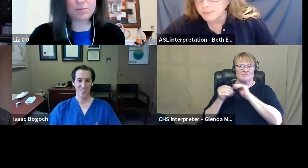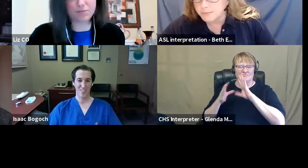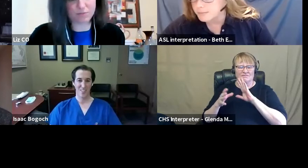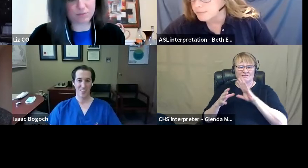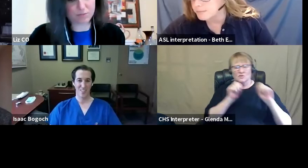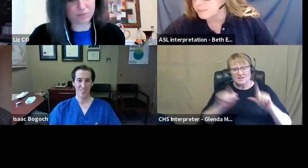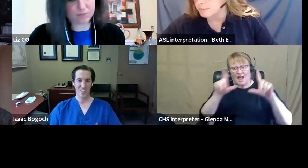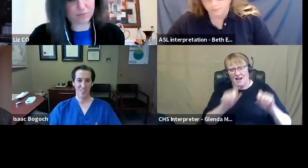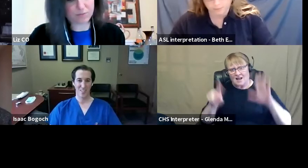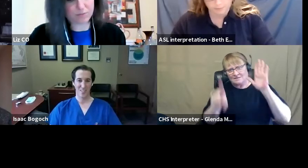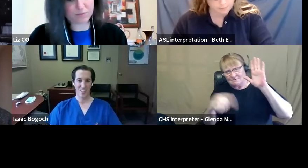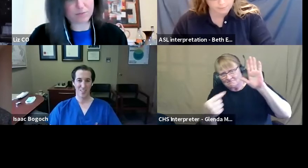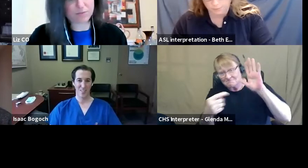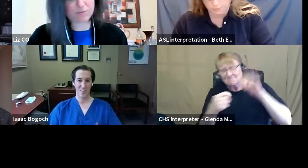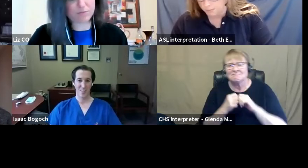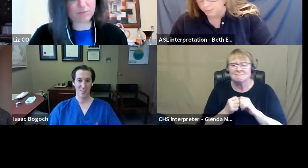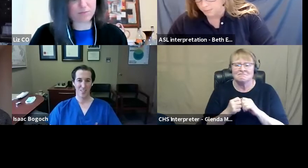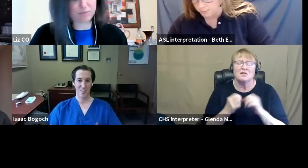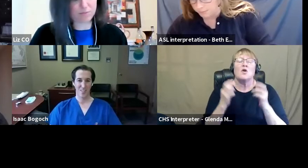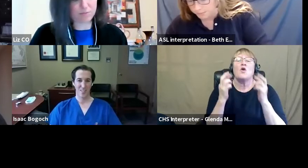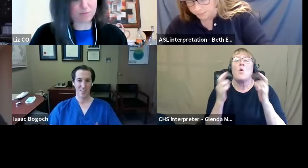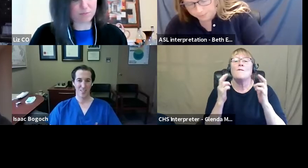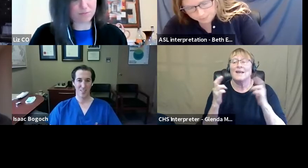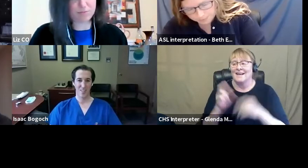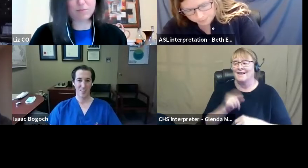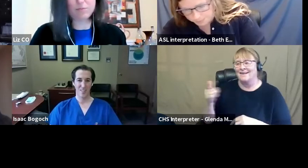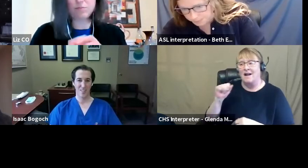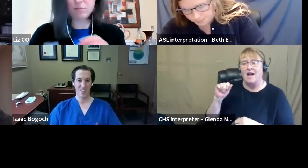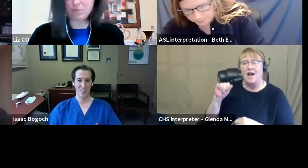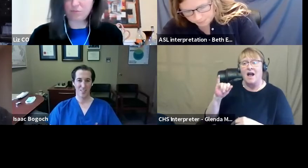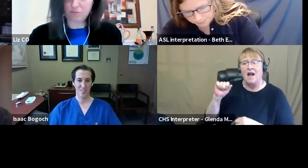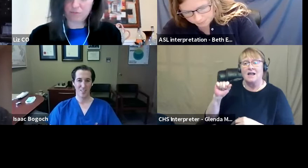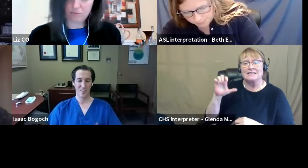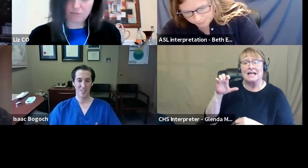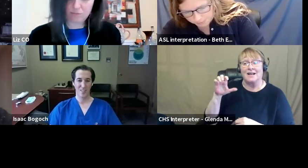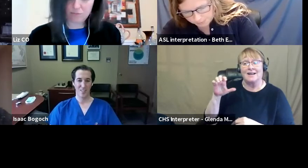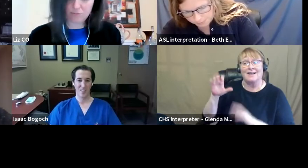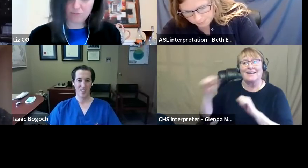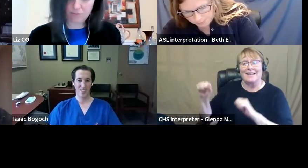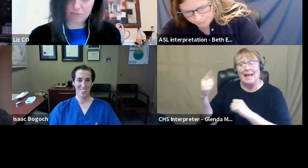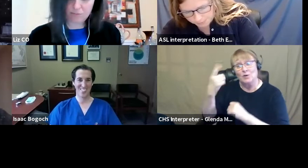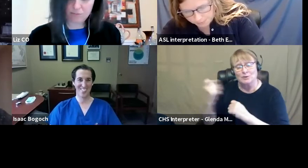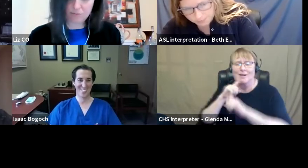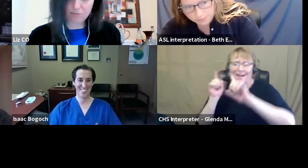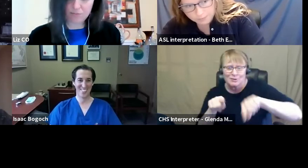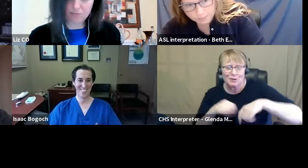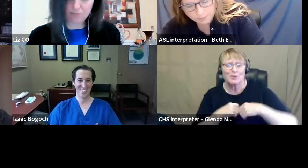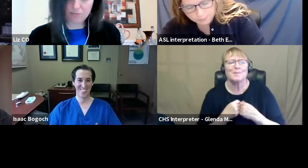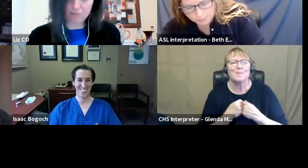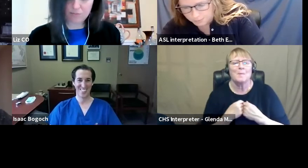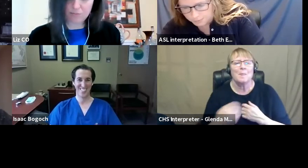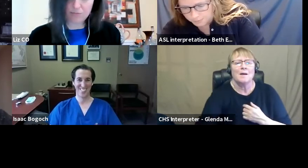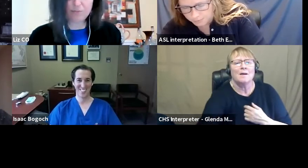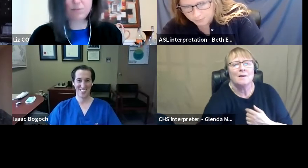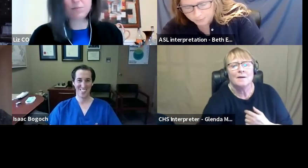and then hopefully we'll have ample time for Isaac to handle any questions that people might have. So I don't